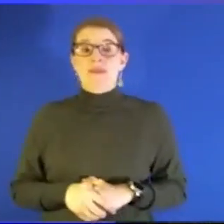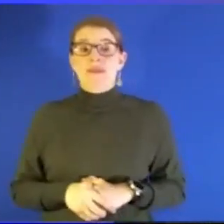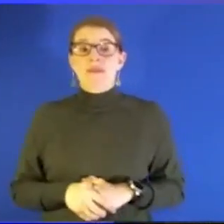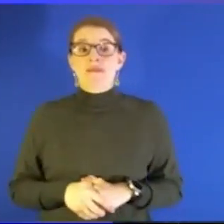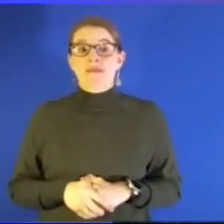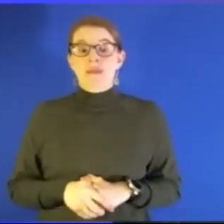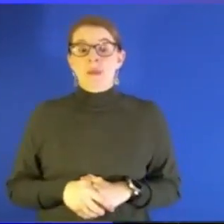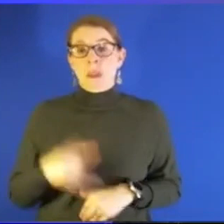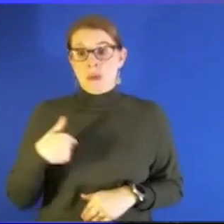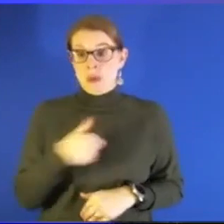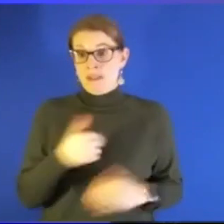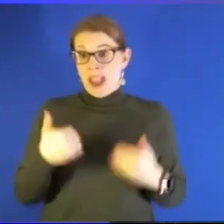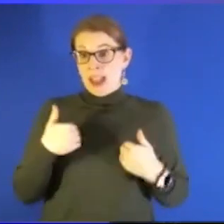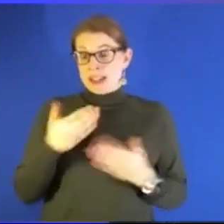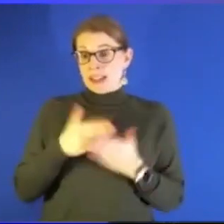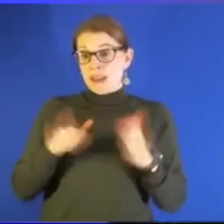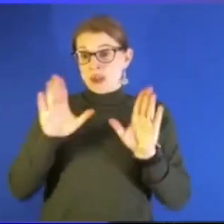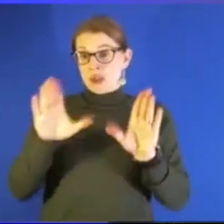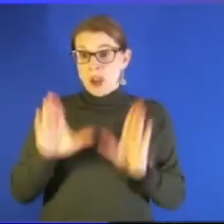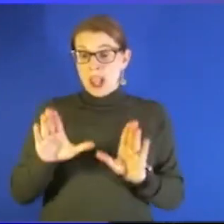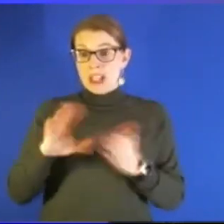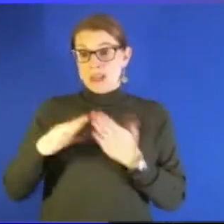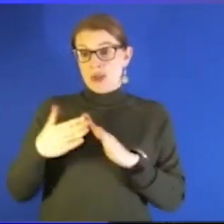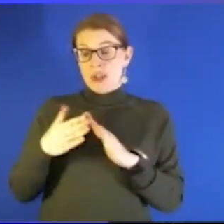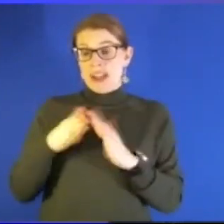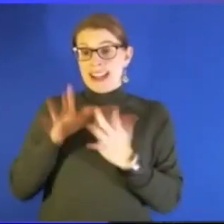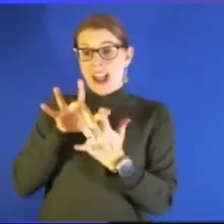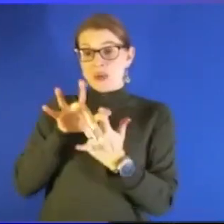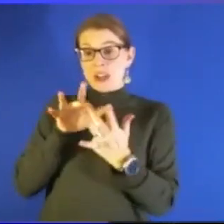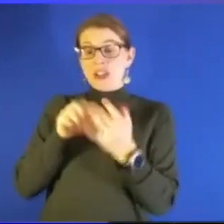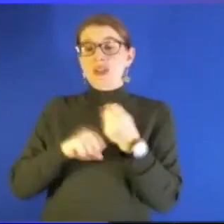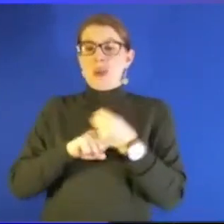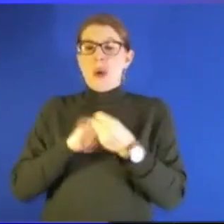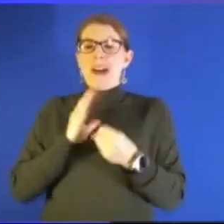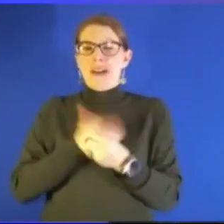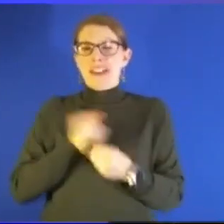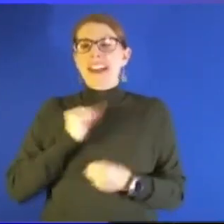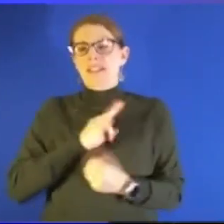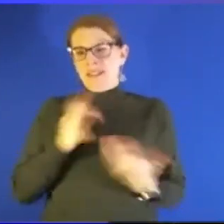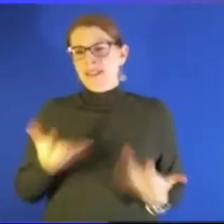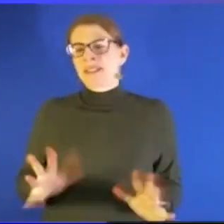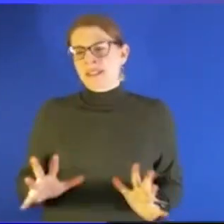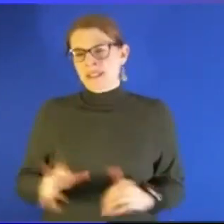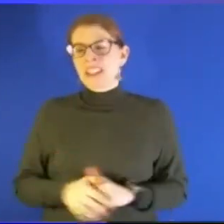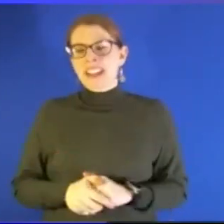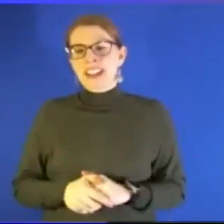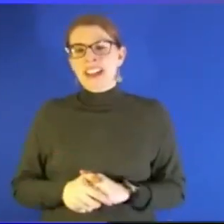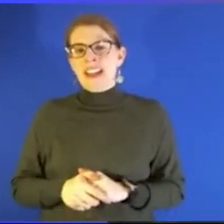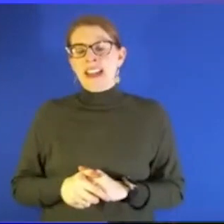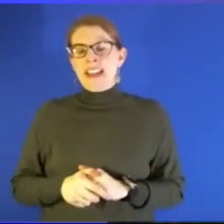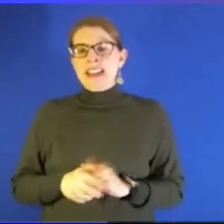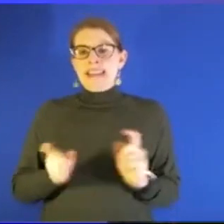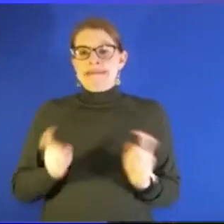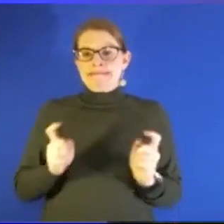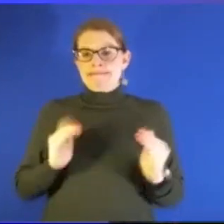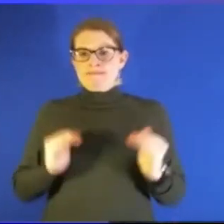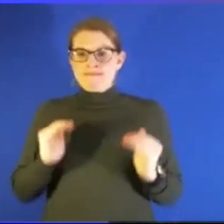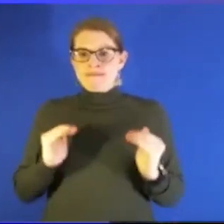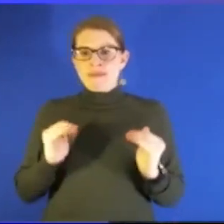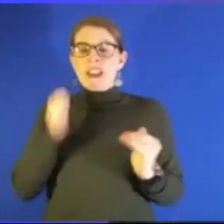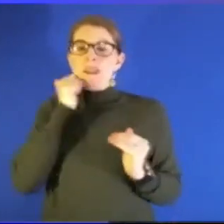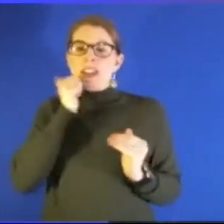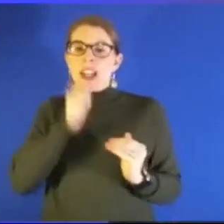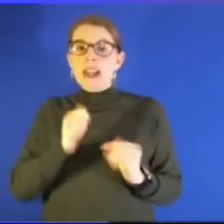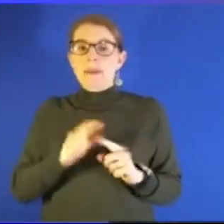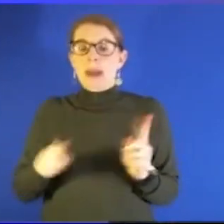some great community outreach to support our staff in lots of ways, and we're leveraging some of that each day. But I'm just going to go back